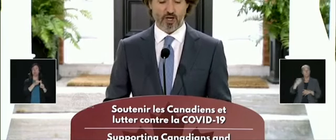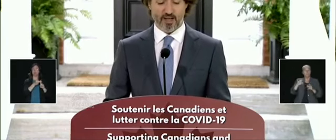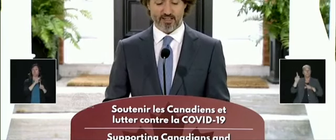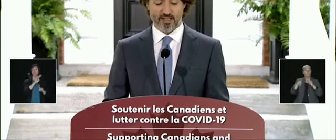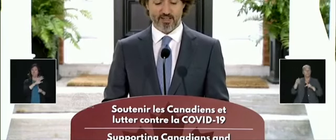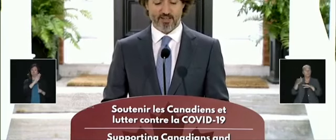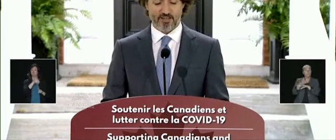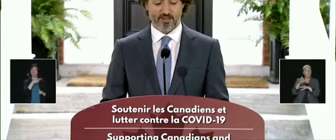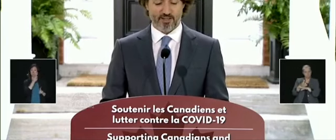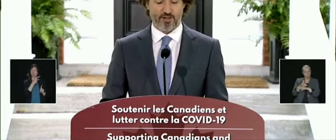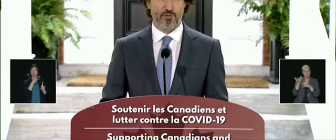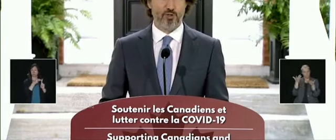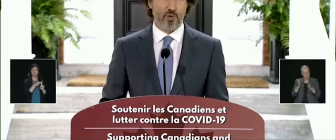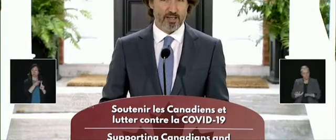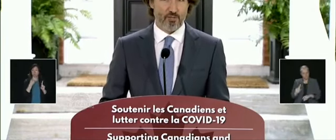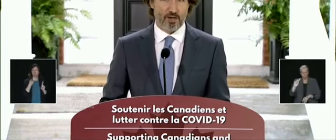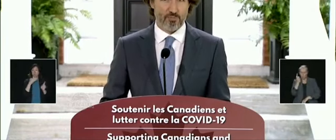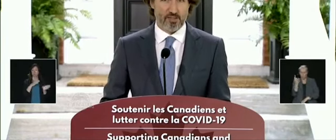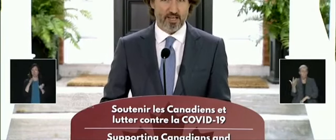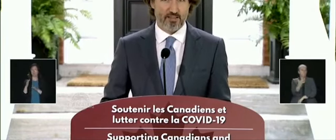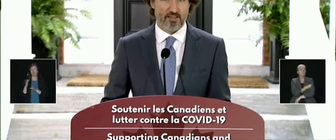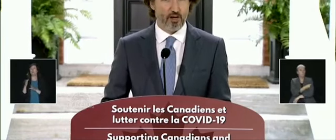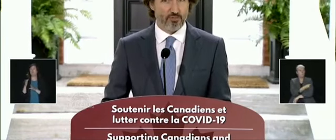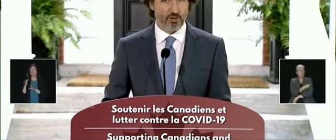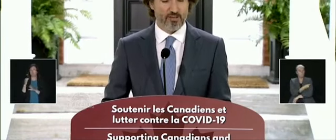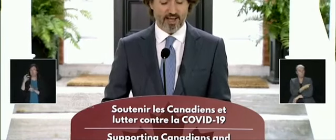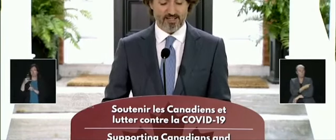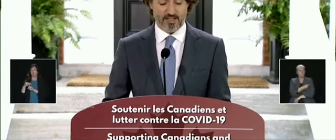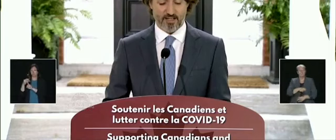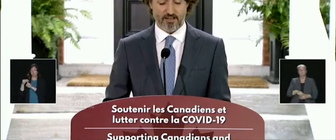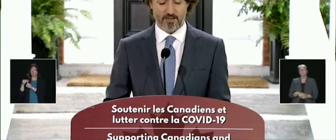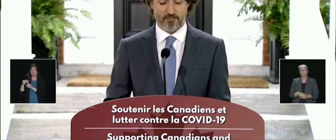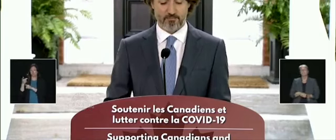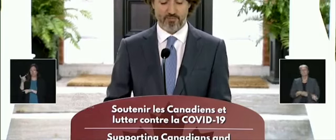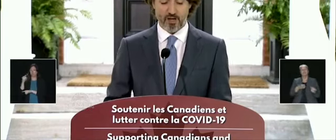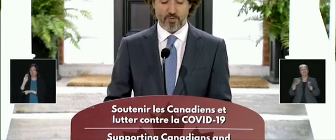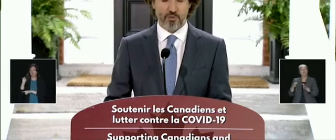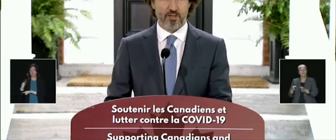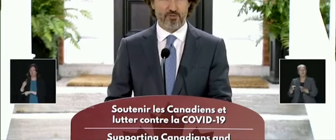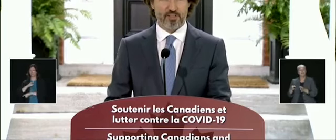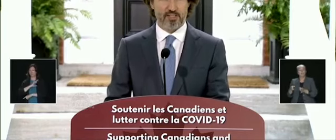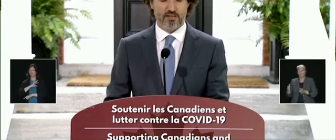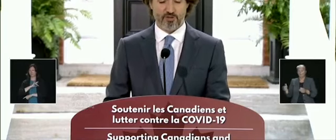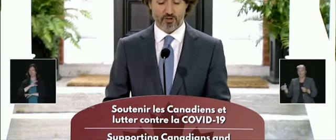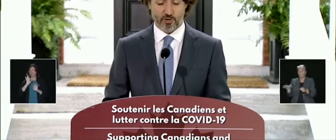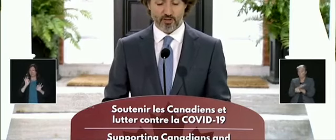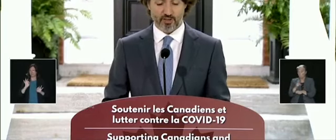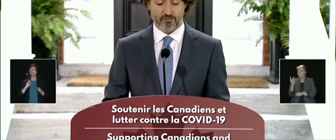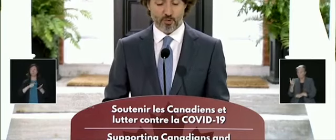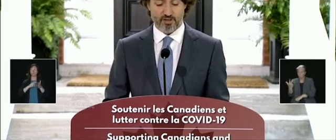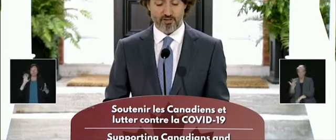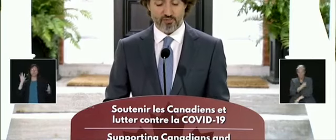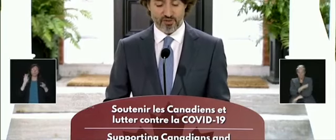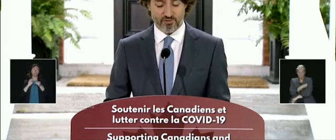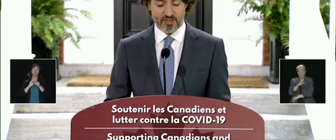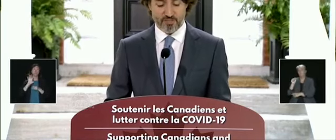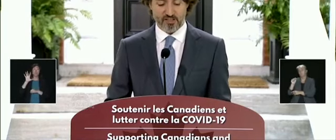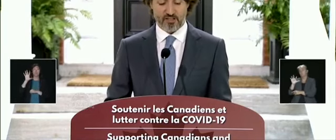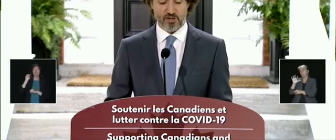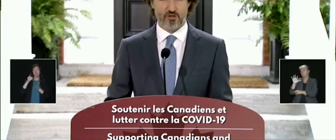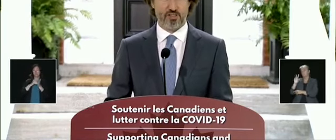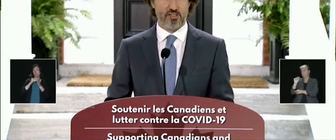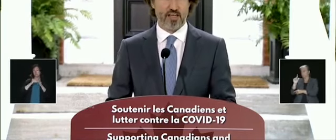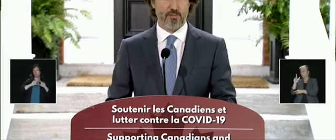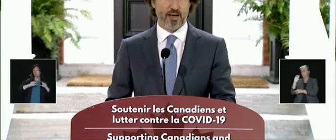one shot, and over 21% are fully vaccinated. We will have received a total of more than 50